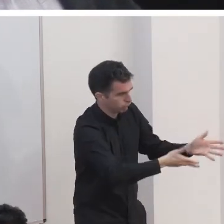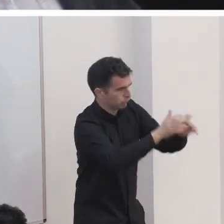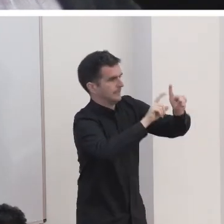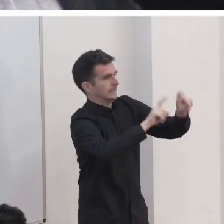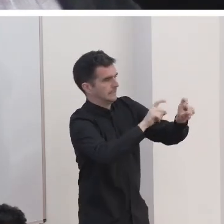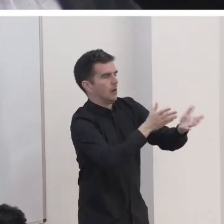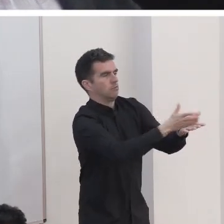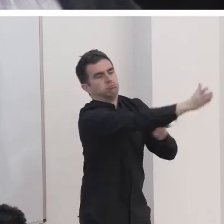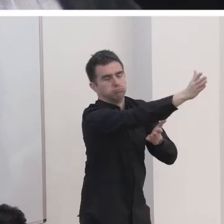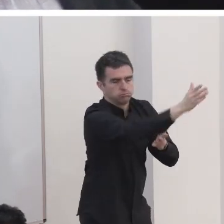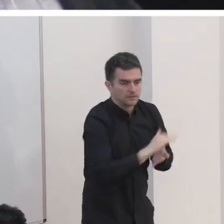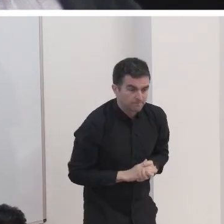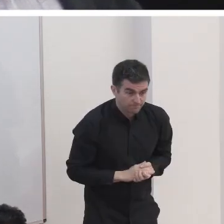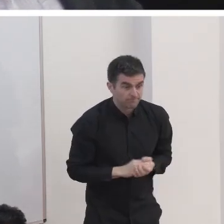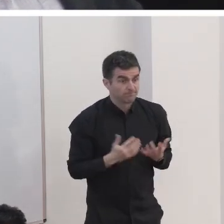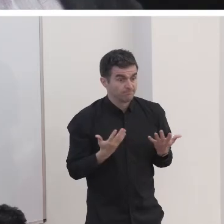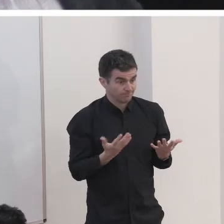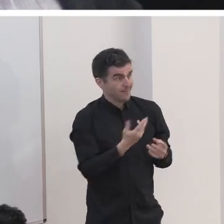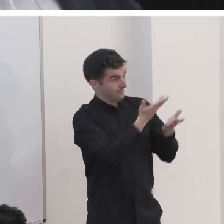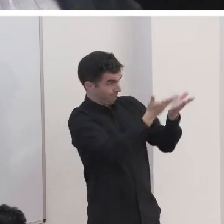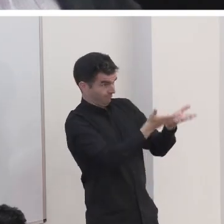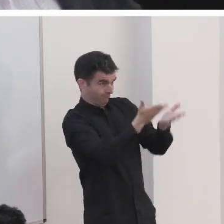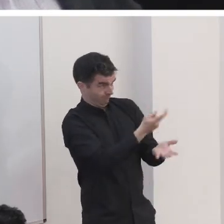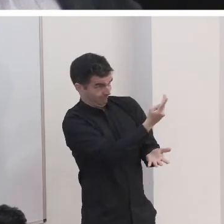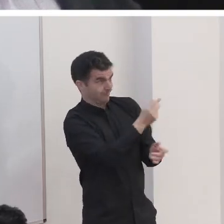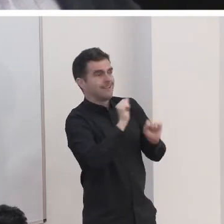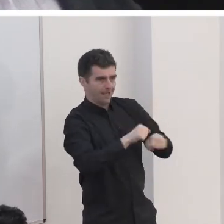And interestingly, on